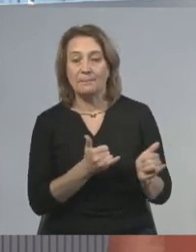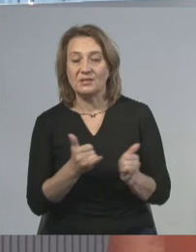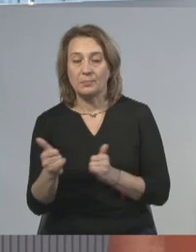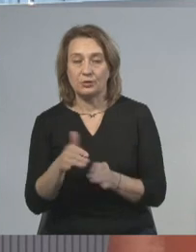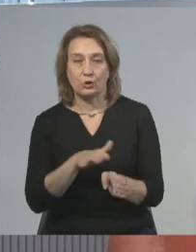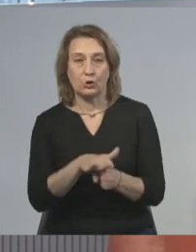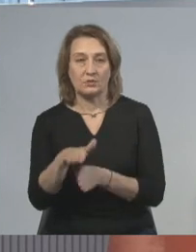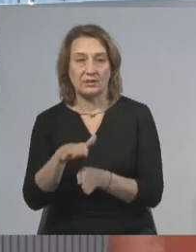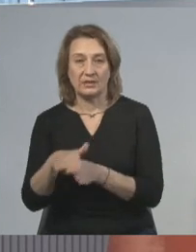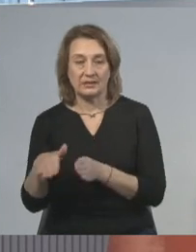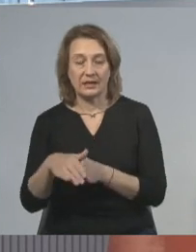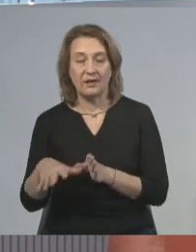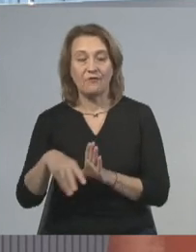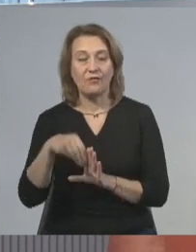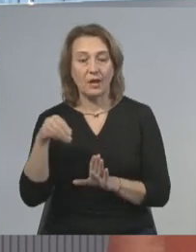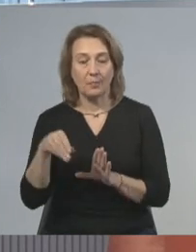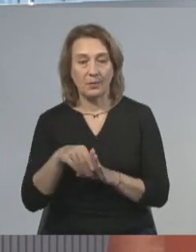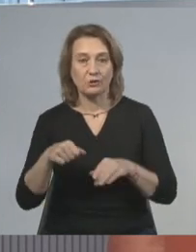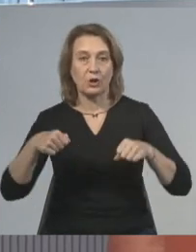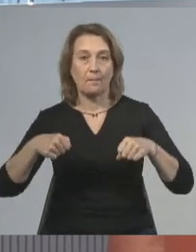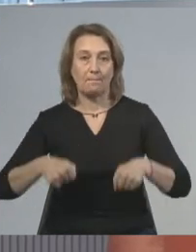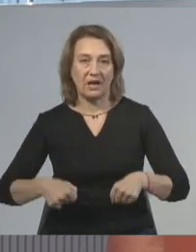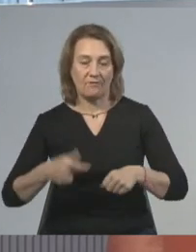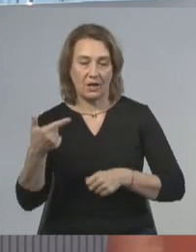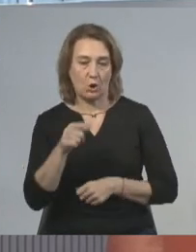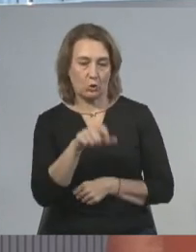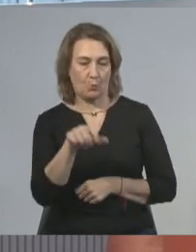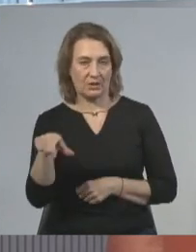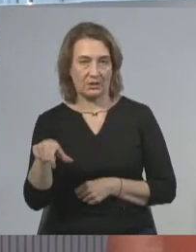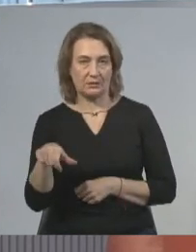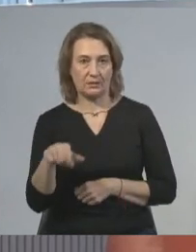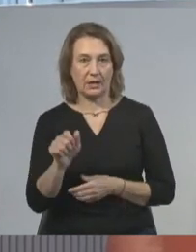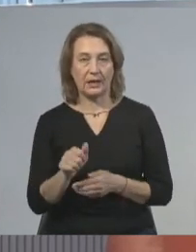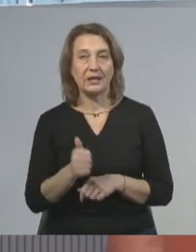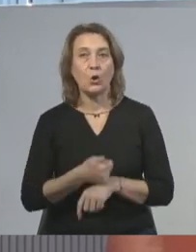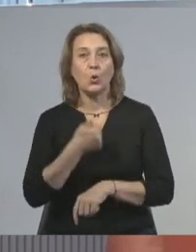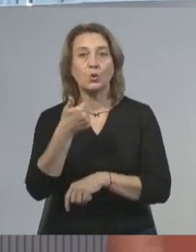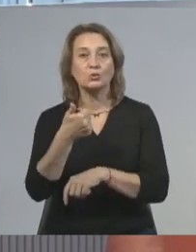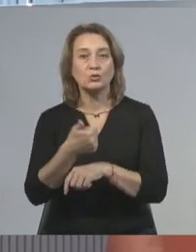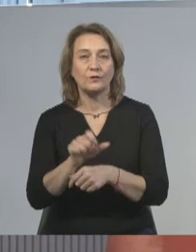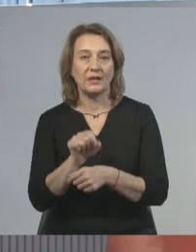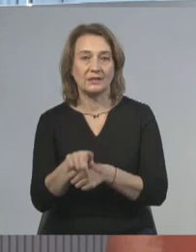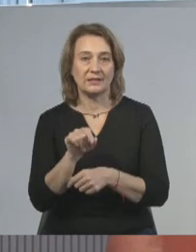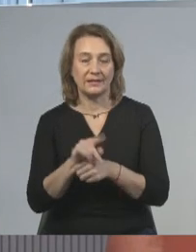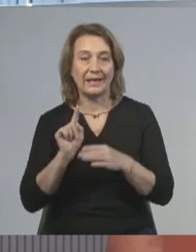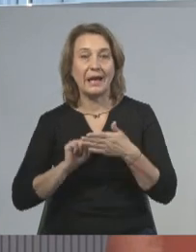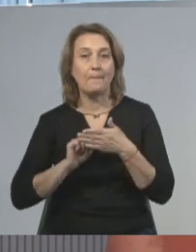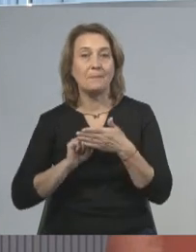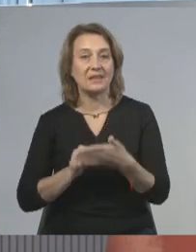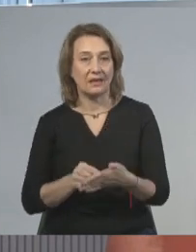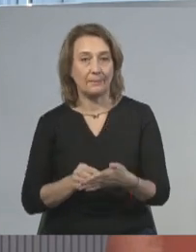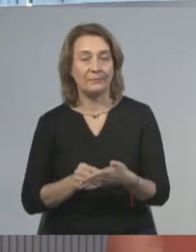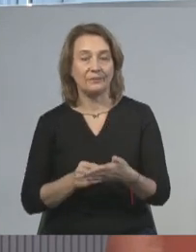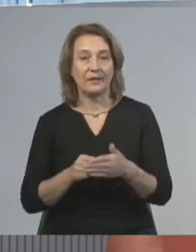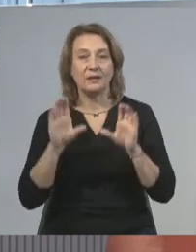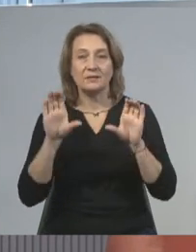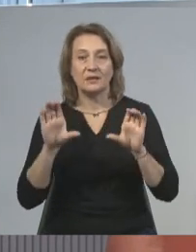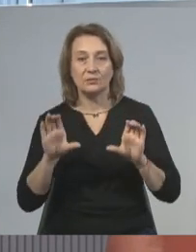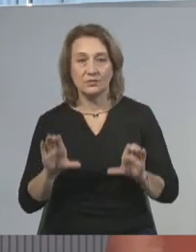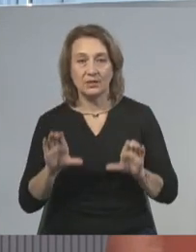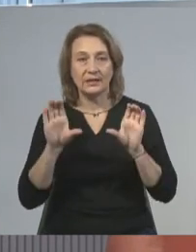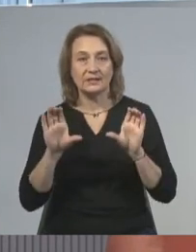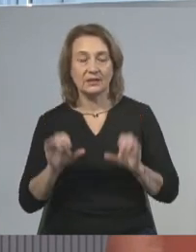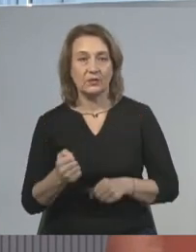administering and the implementation of the electoral rights of the citizens which is our task and aim but the